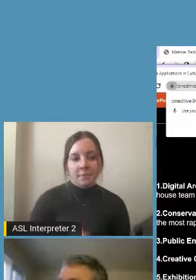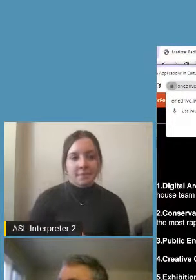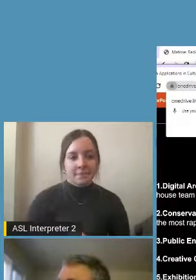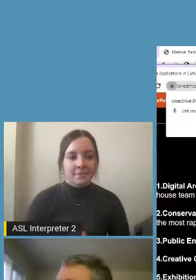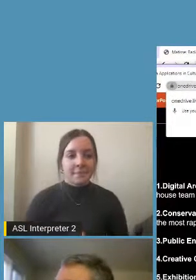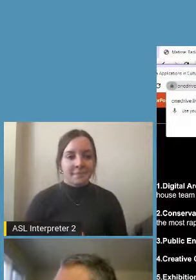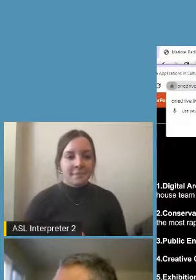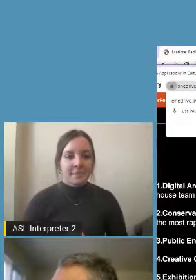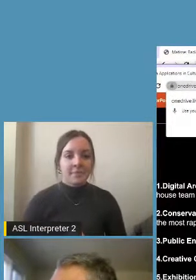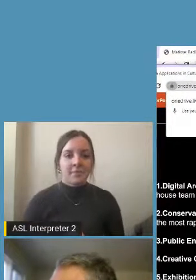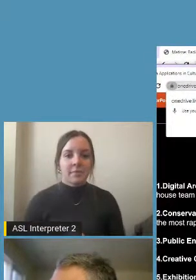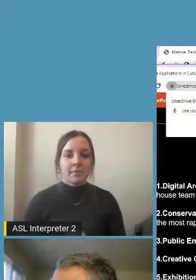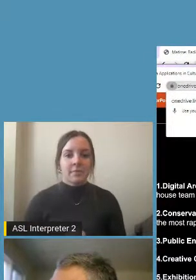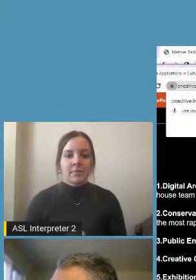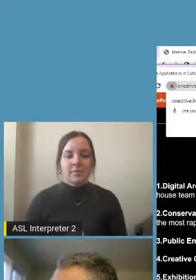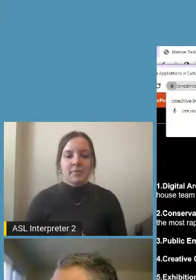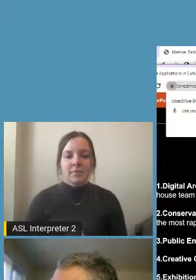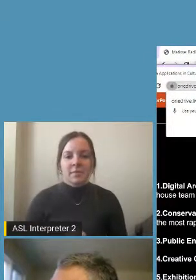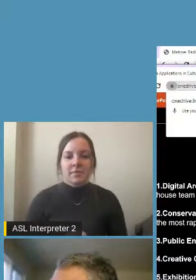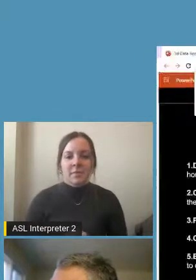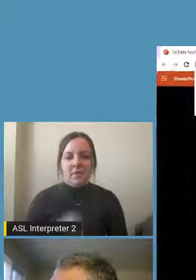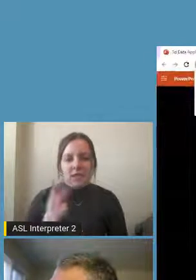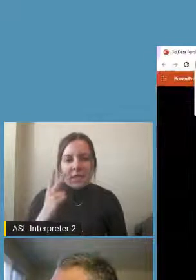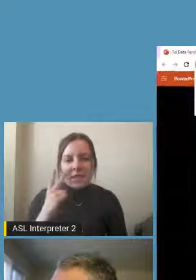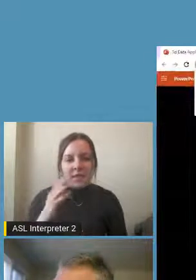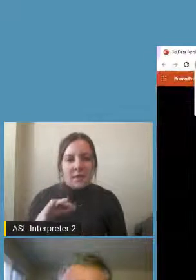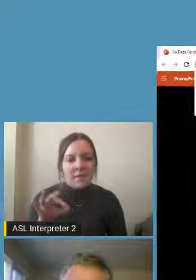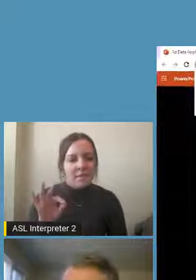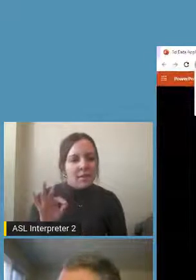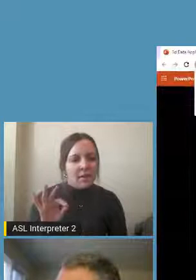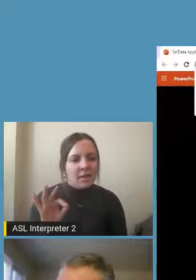Oh, lost it.